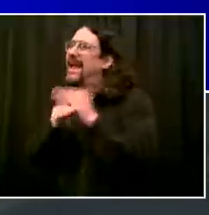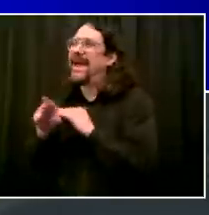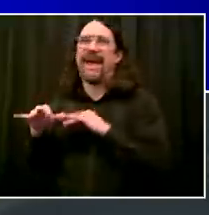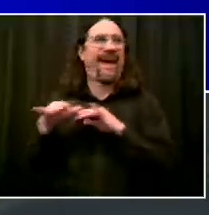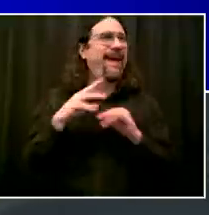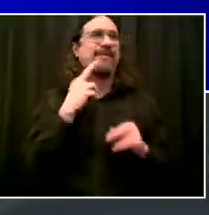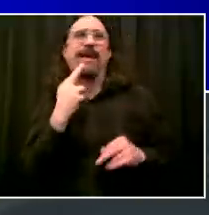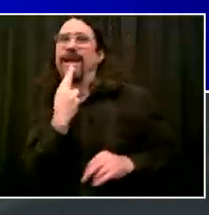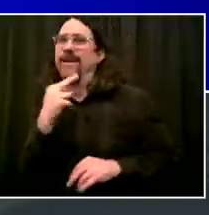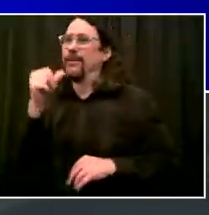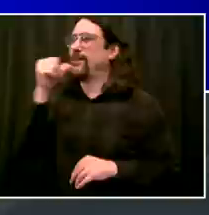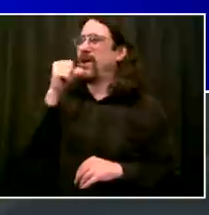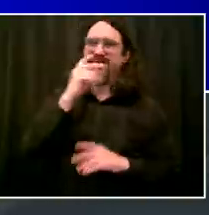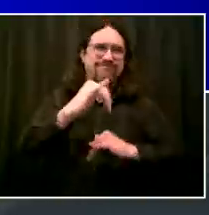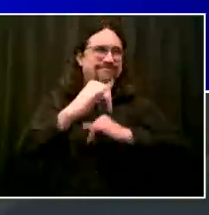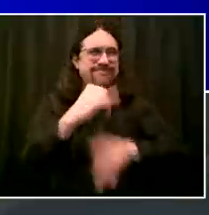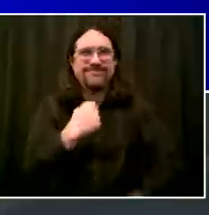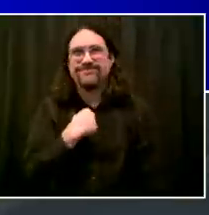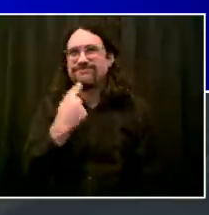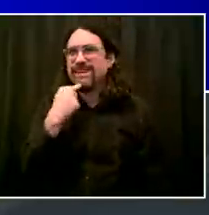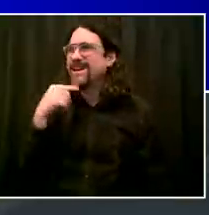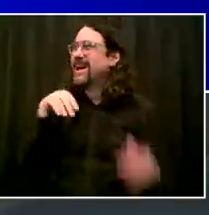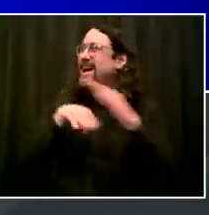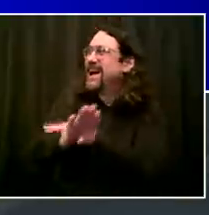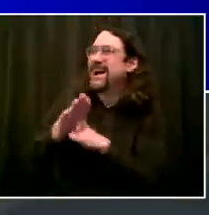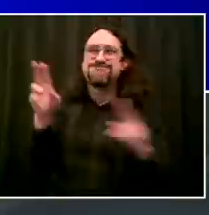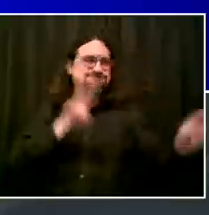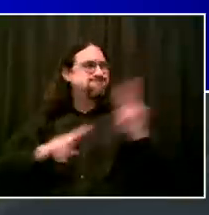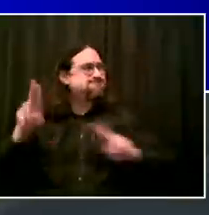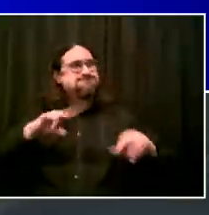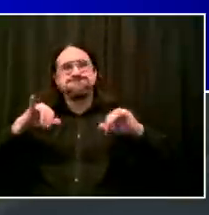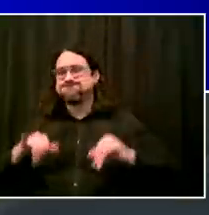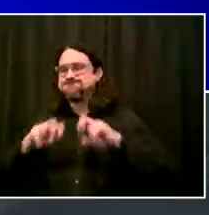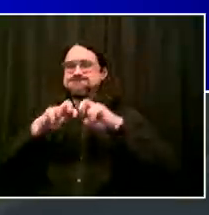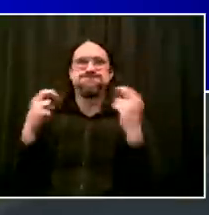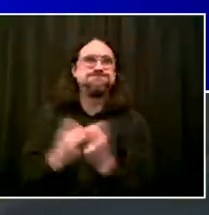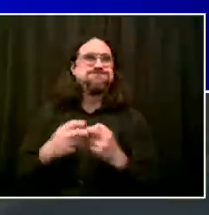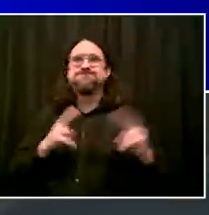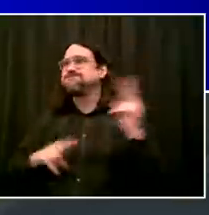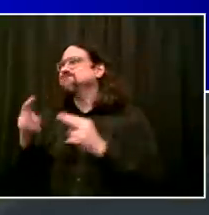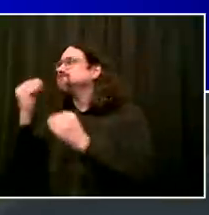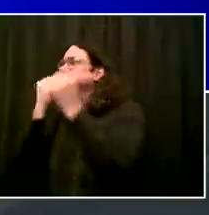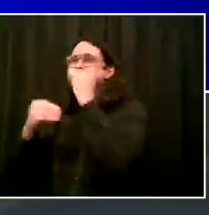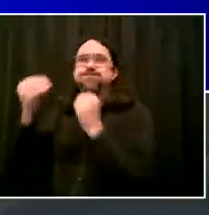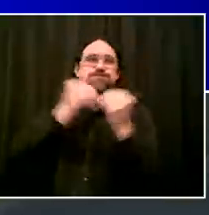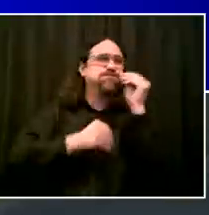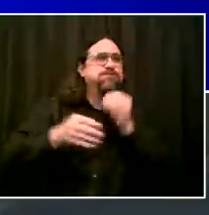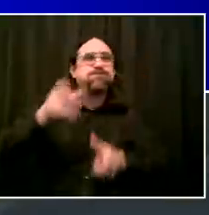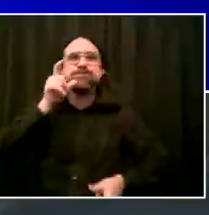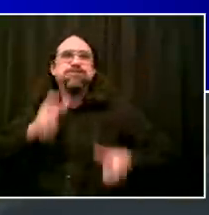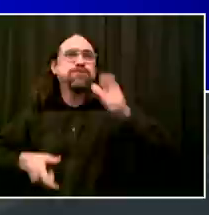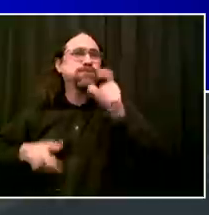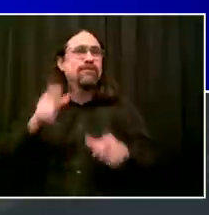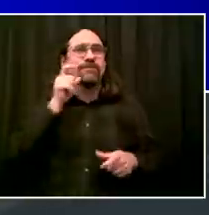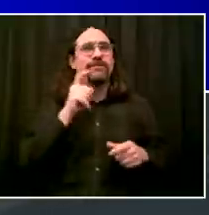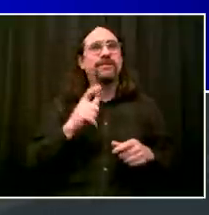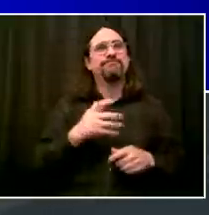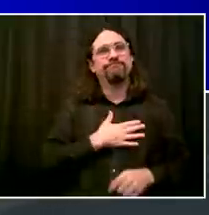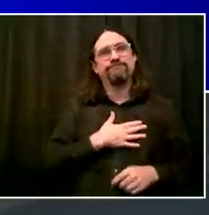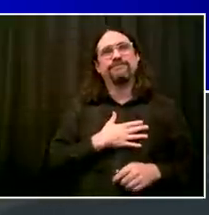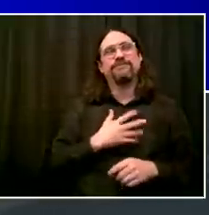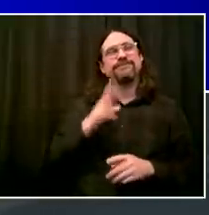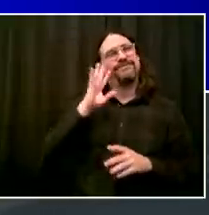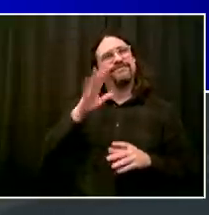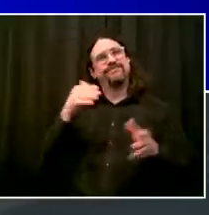time. Normally, Memorial Day would be a time when they're very, very full. People are partying, people are having a good time, but that's not where we're at